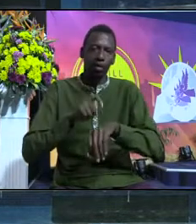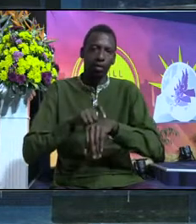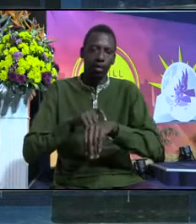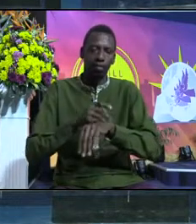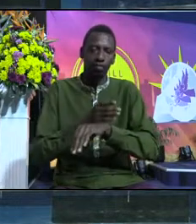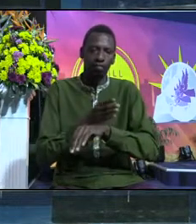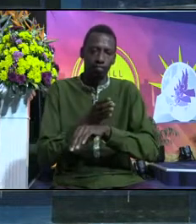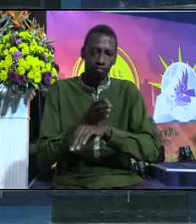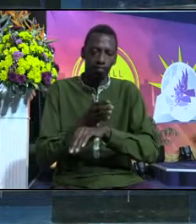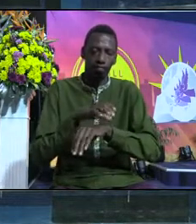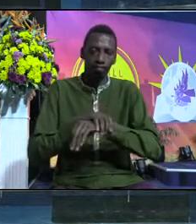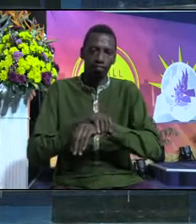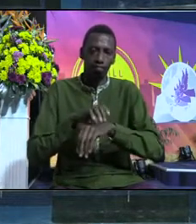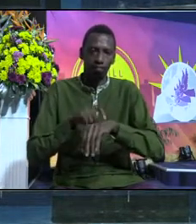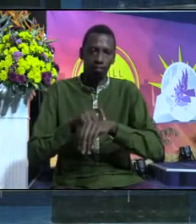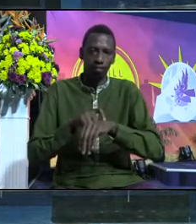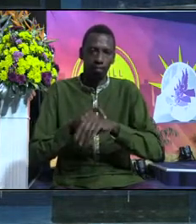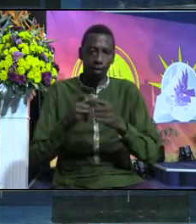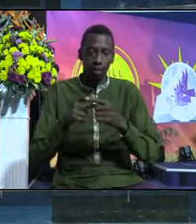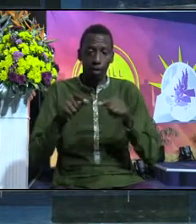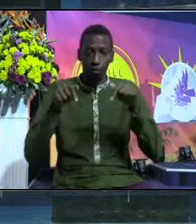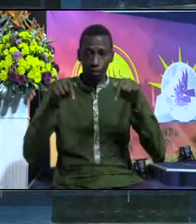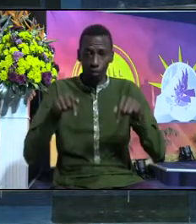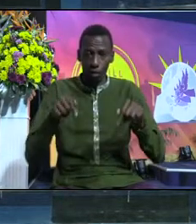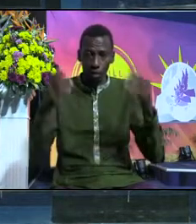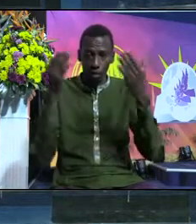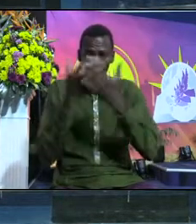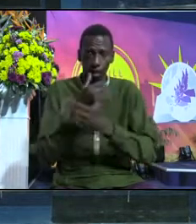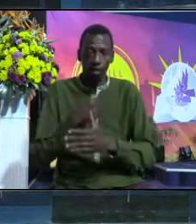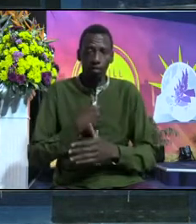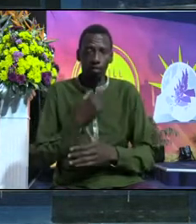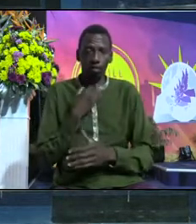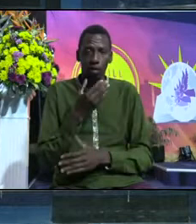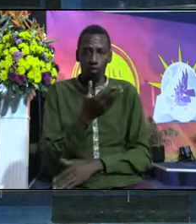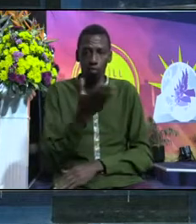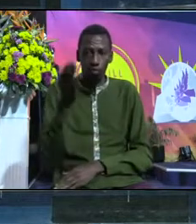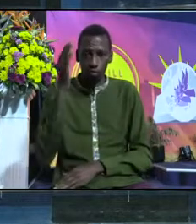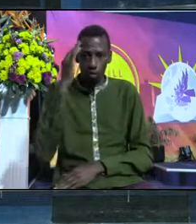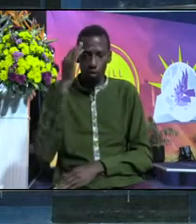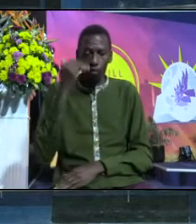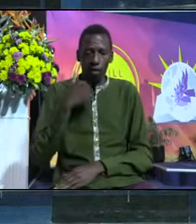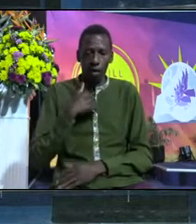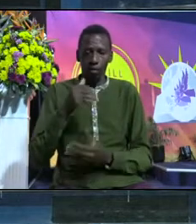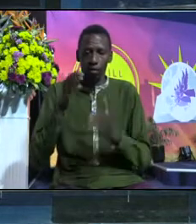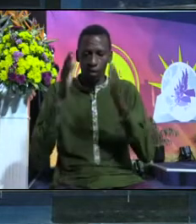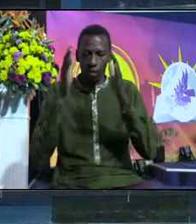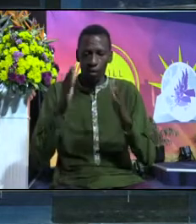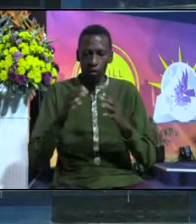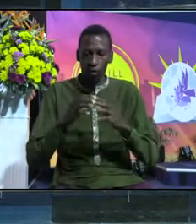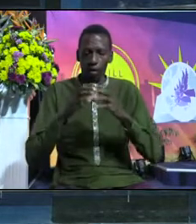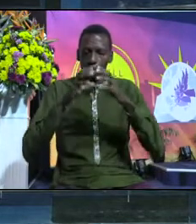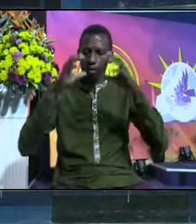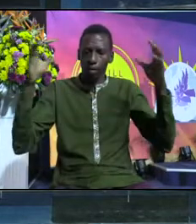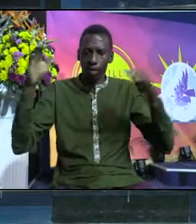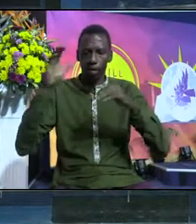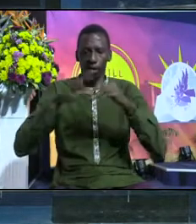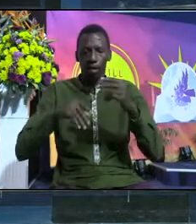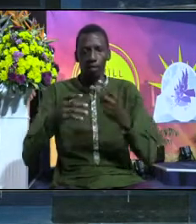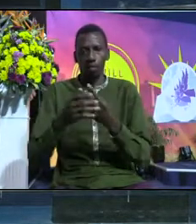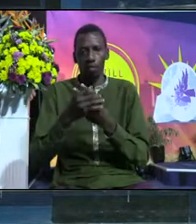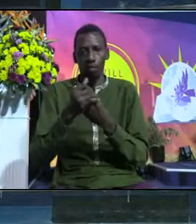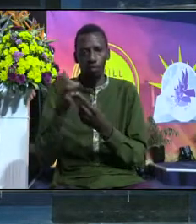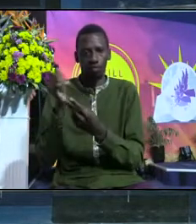But tonight I want you to know there's somebody bigger than the two of you. Are you listening to